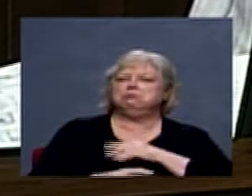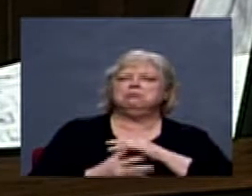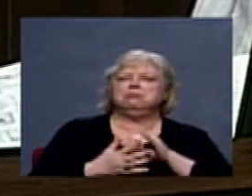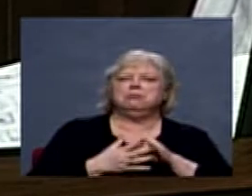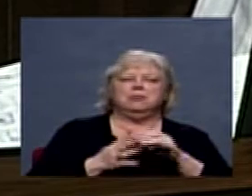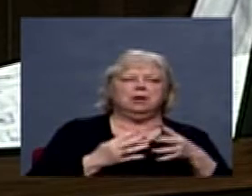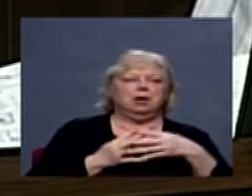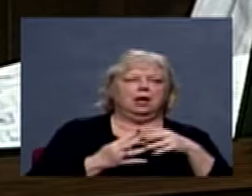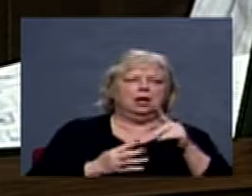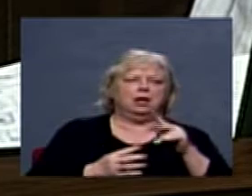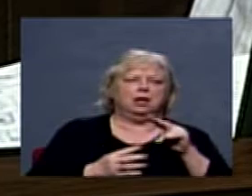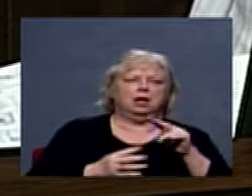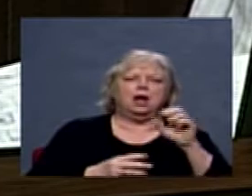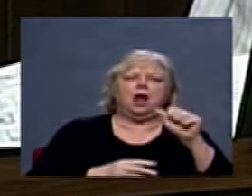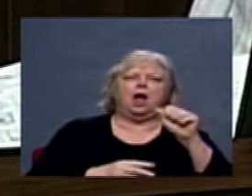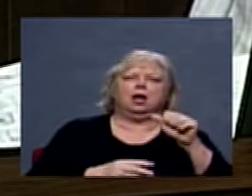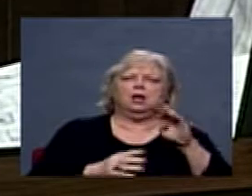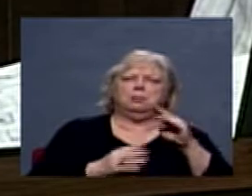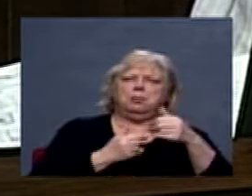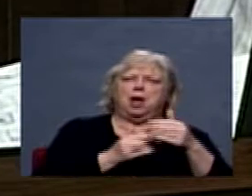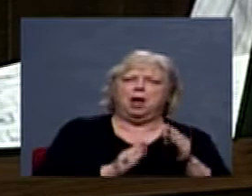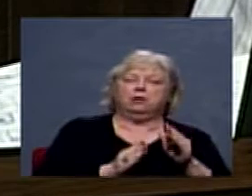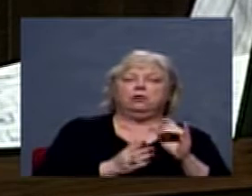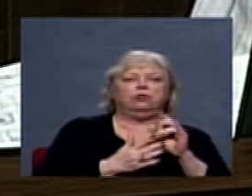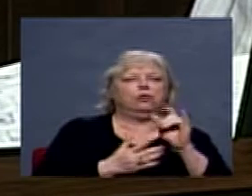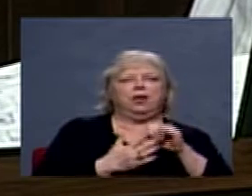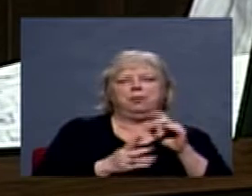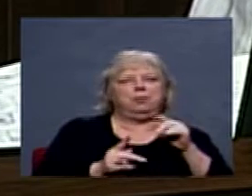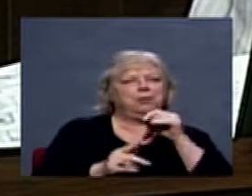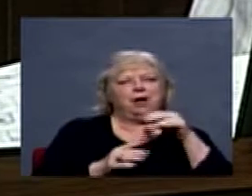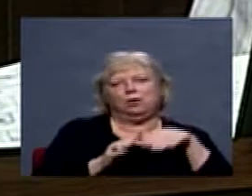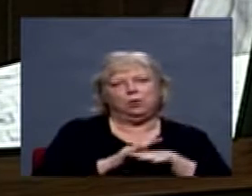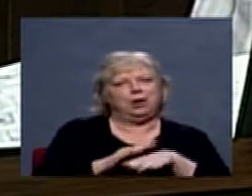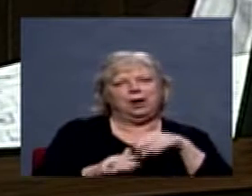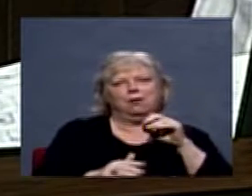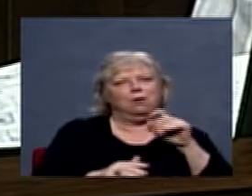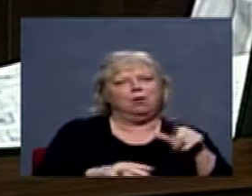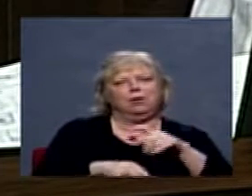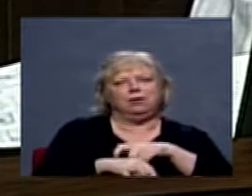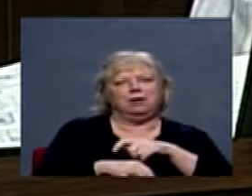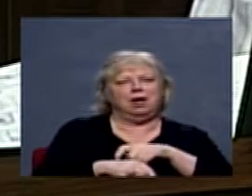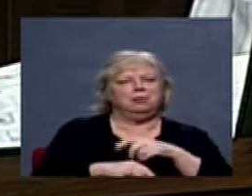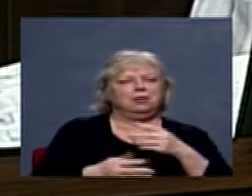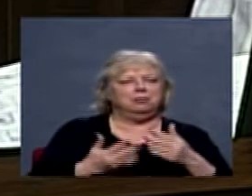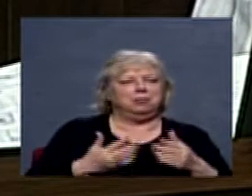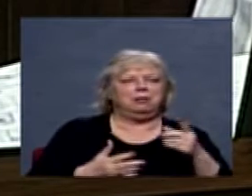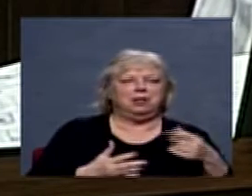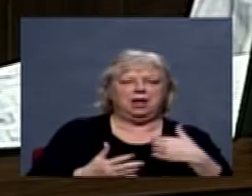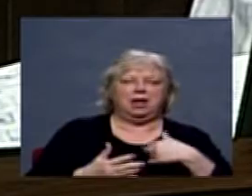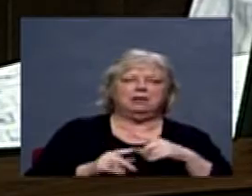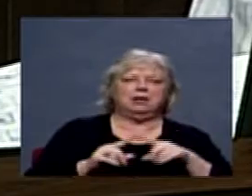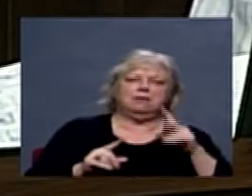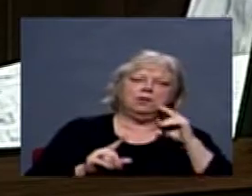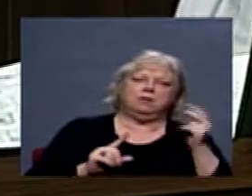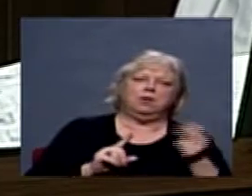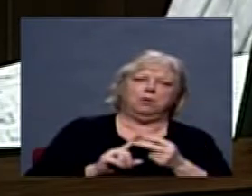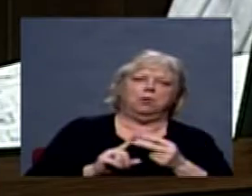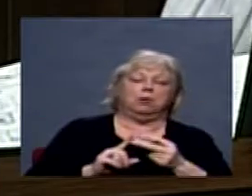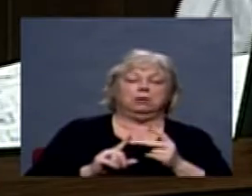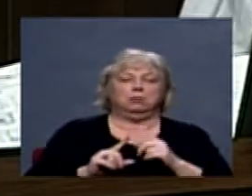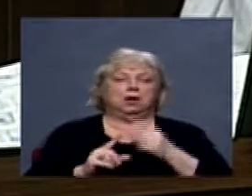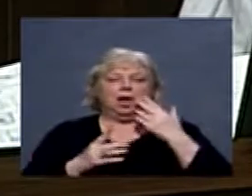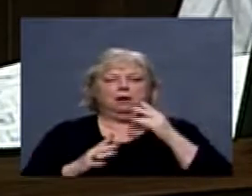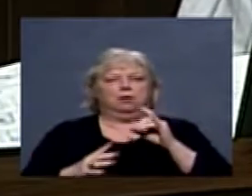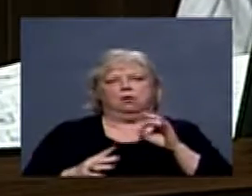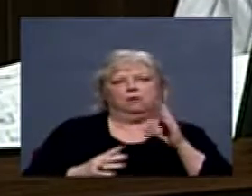a knock box over there where people would not be going in and out all the time. Right. And they may have different outlook on it then, but I don't know